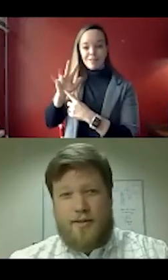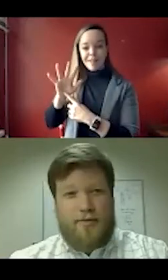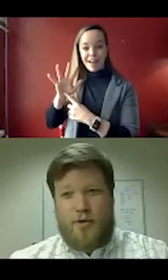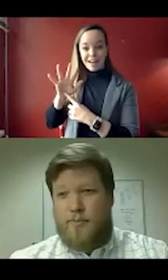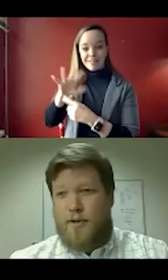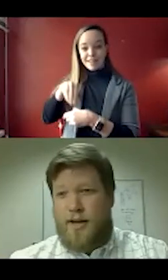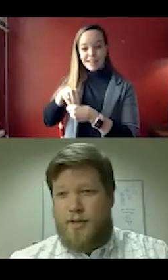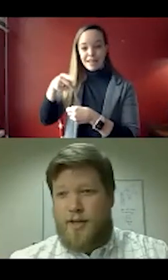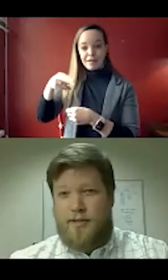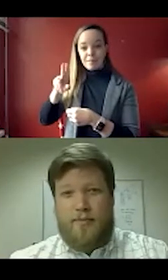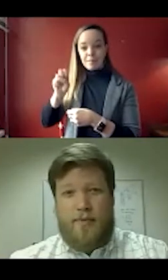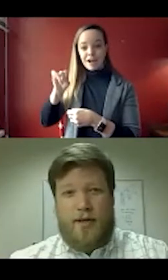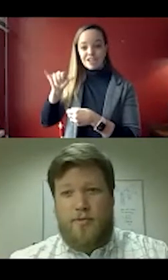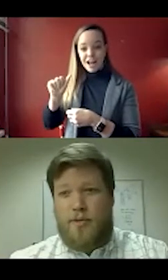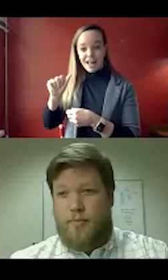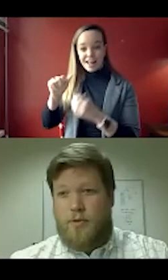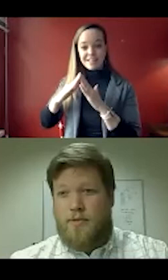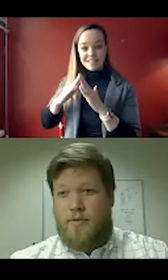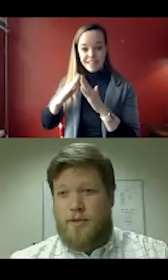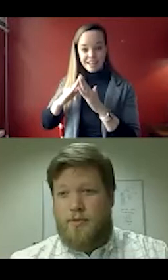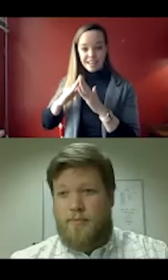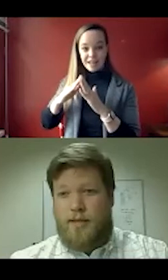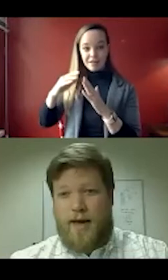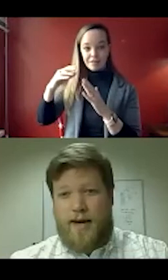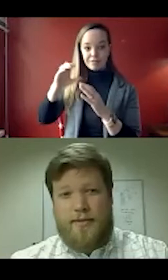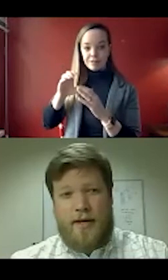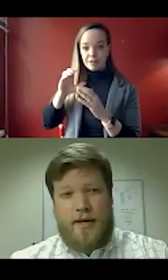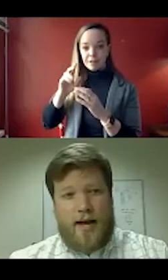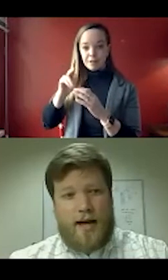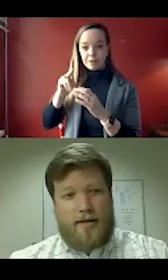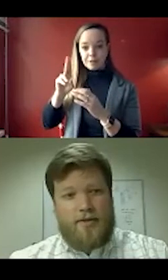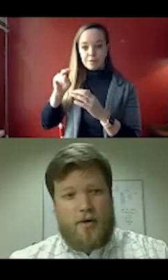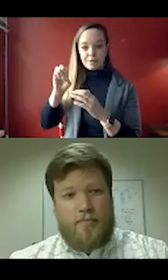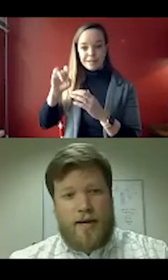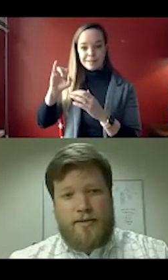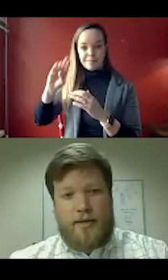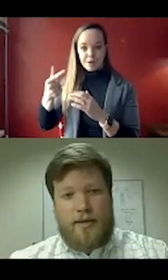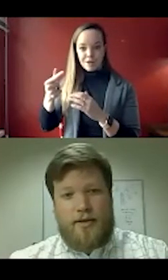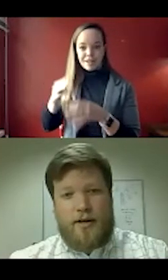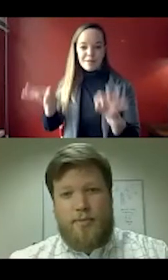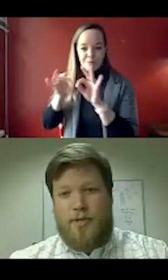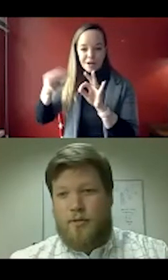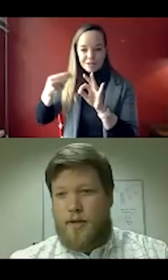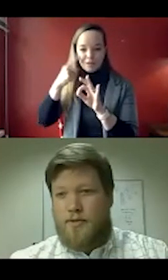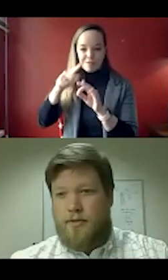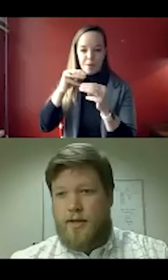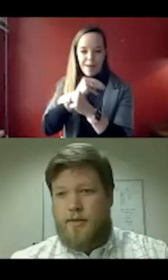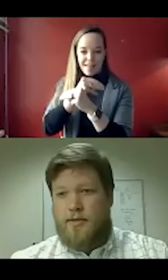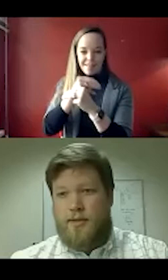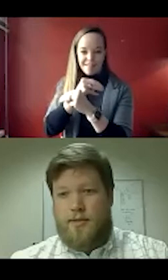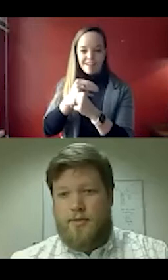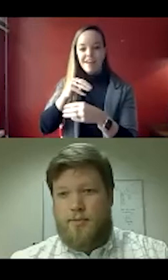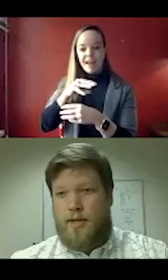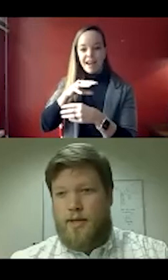The city of Königsberg actually has some unique importance for the history of mathematics, and it's all based in a particular puzzle that